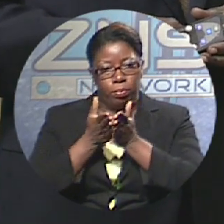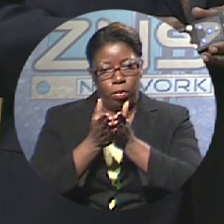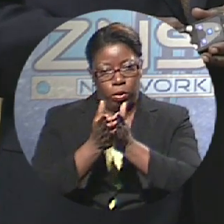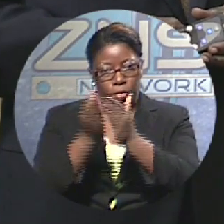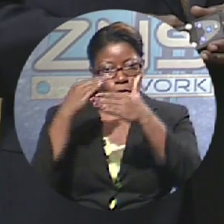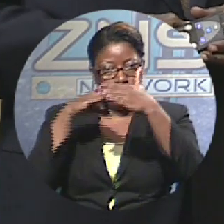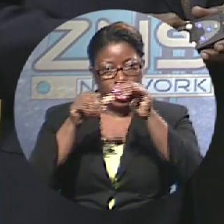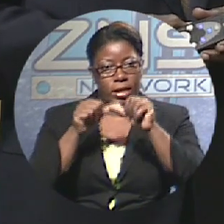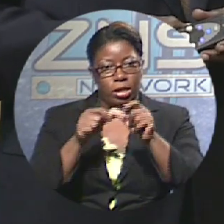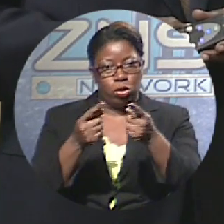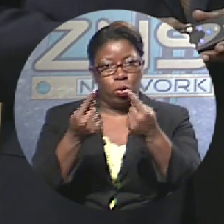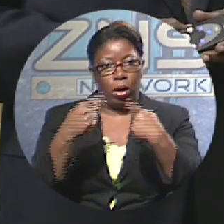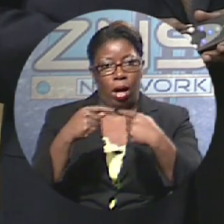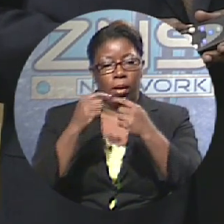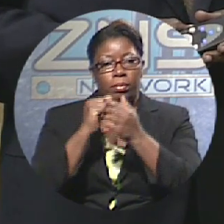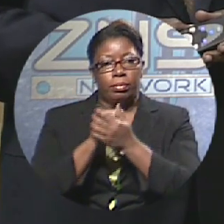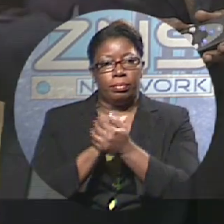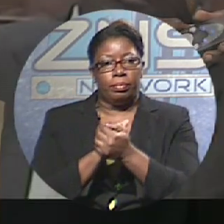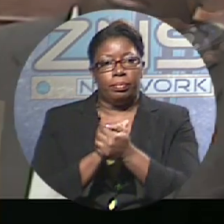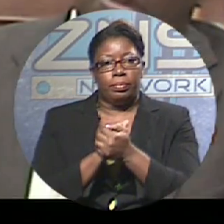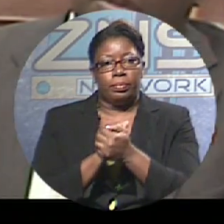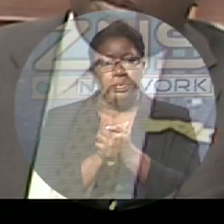boating forecast is still to come.